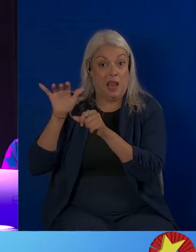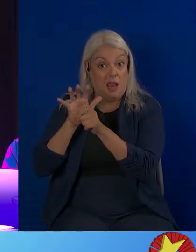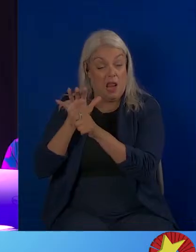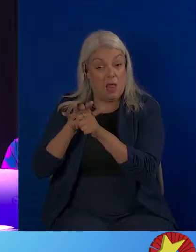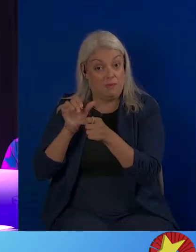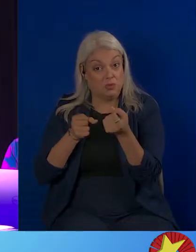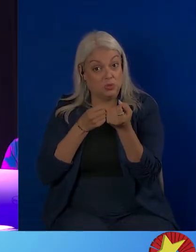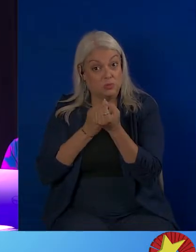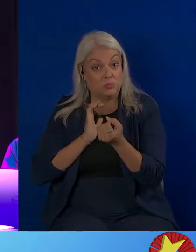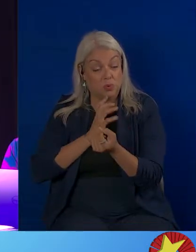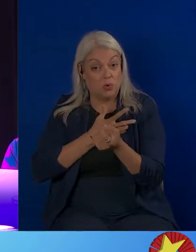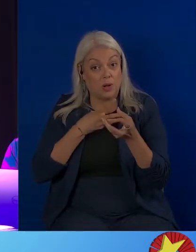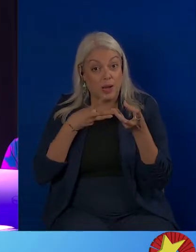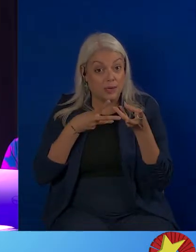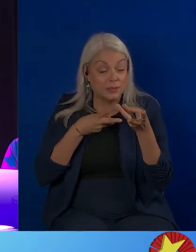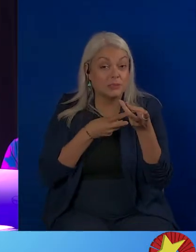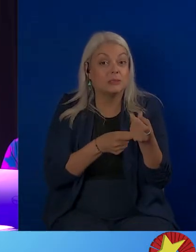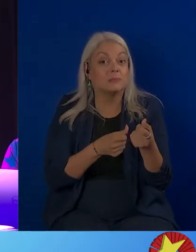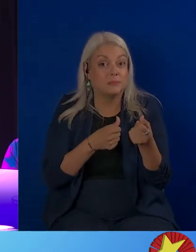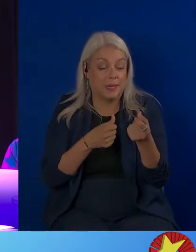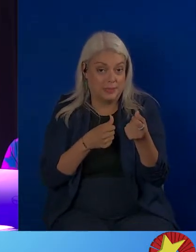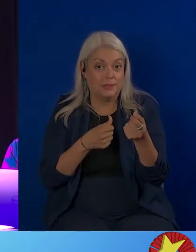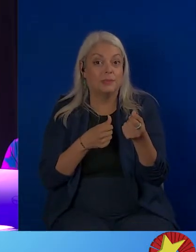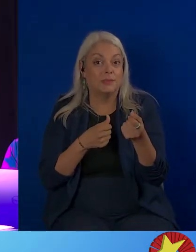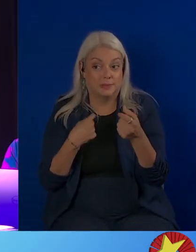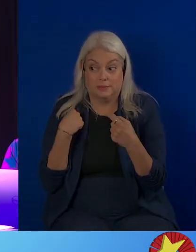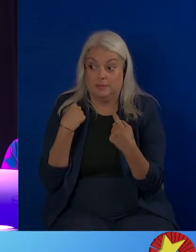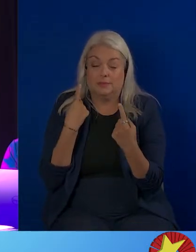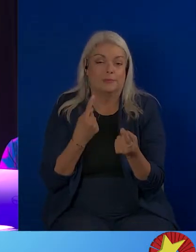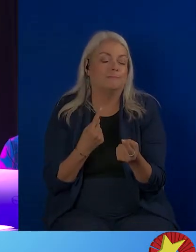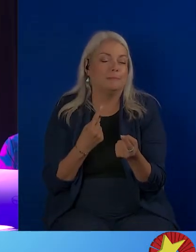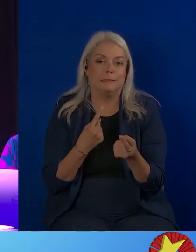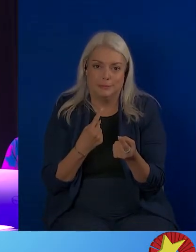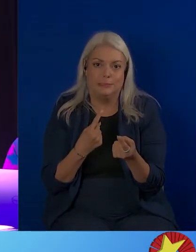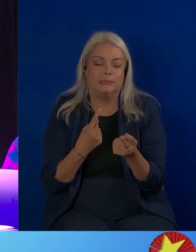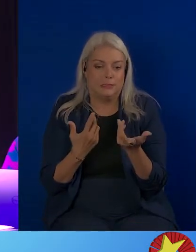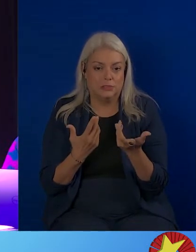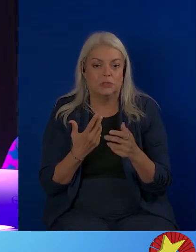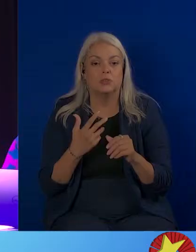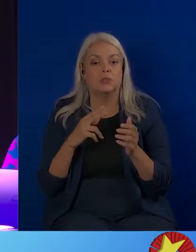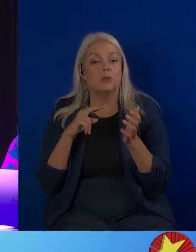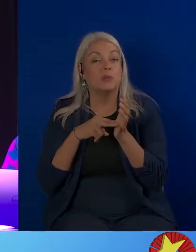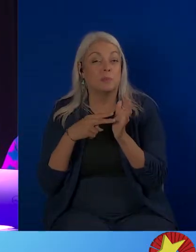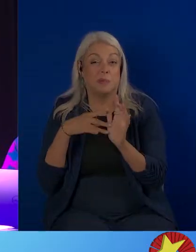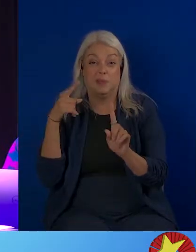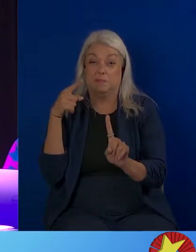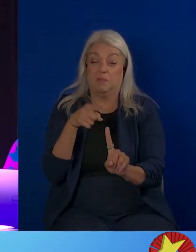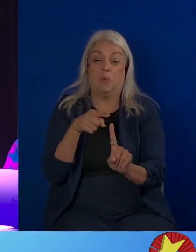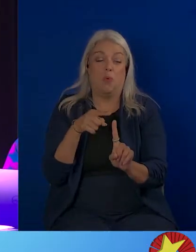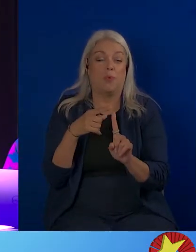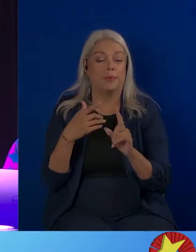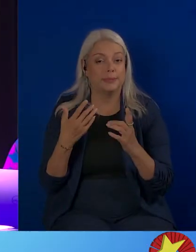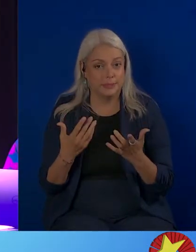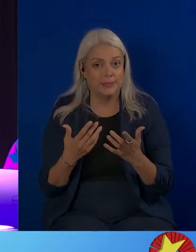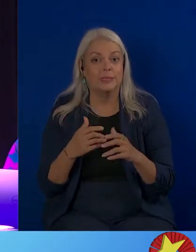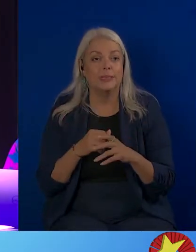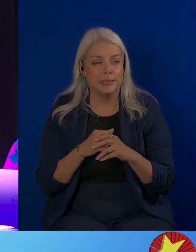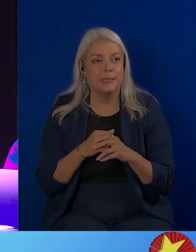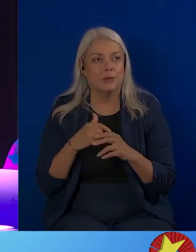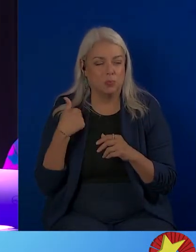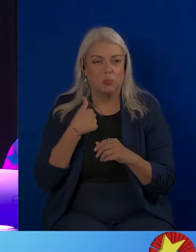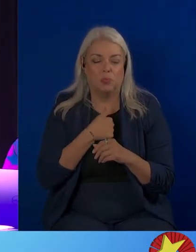the expenses that we've continued to carry on the recent years. So to address what continues to loom over